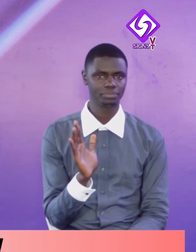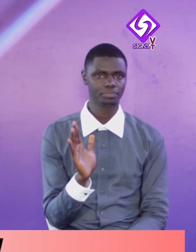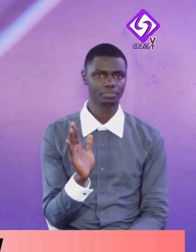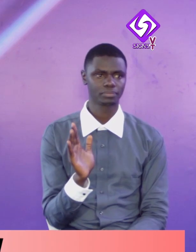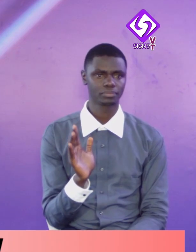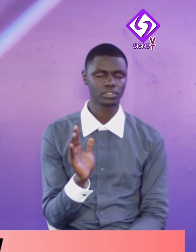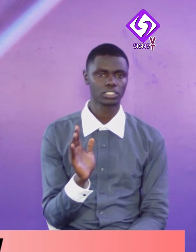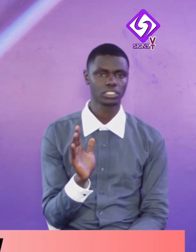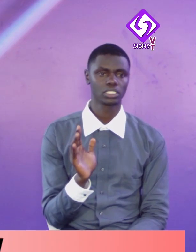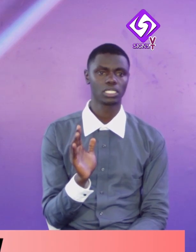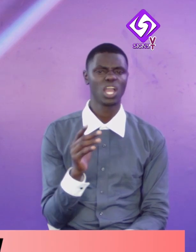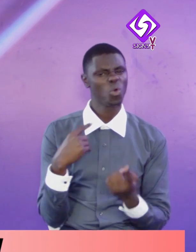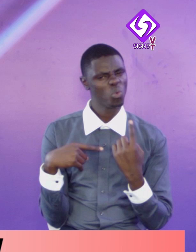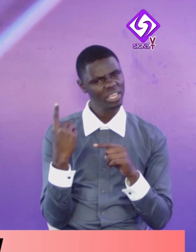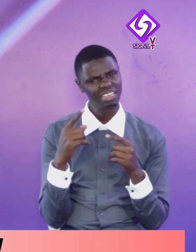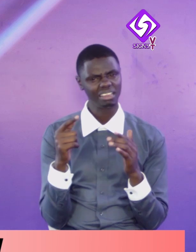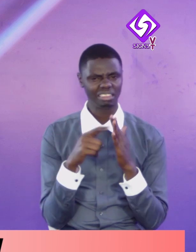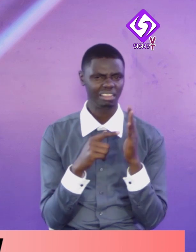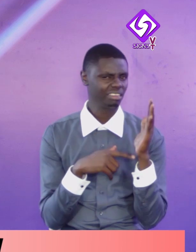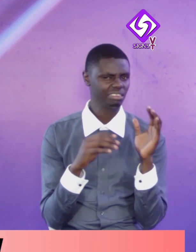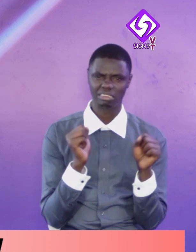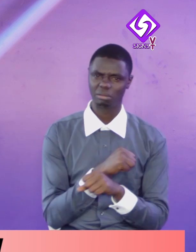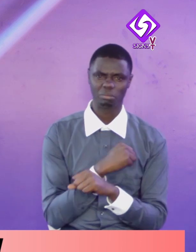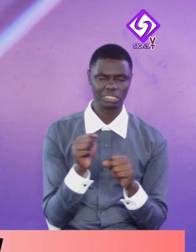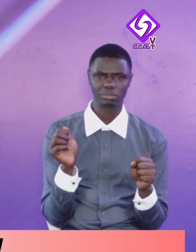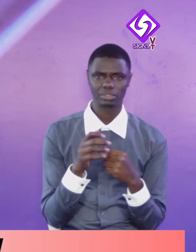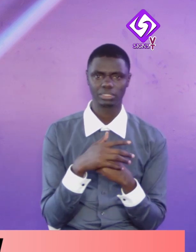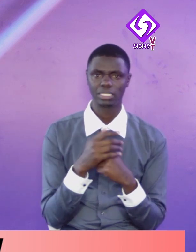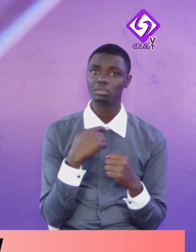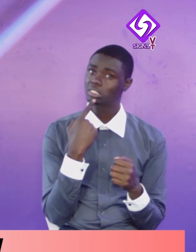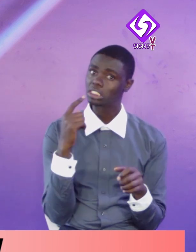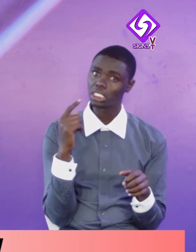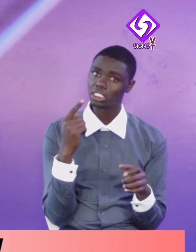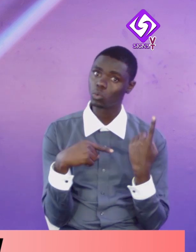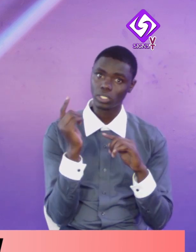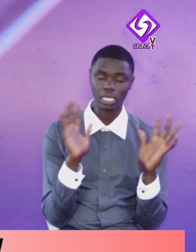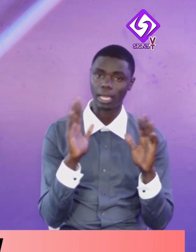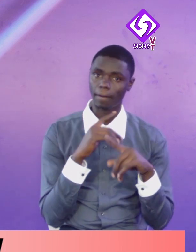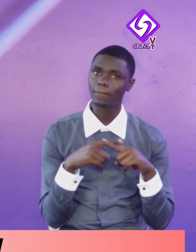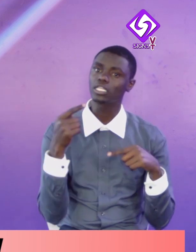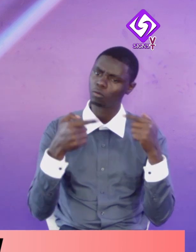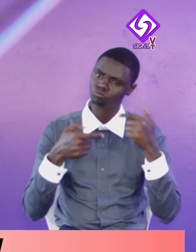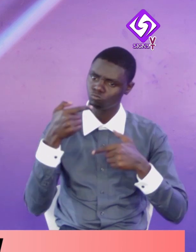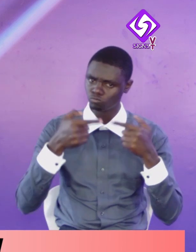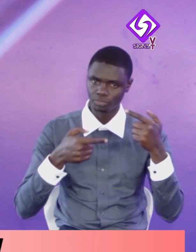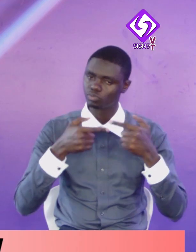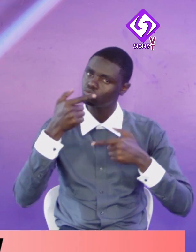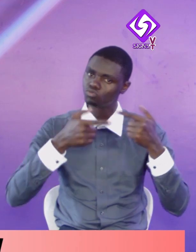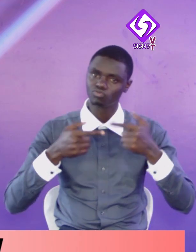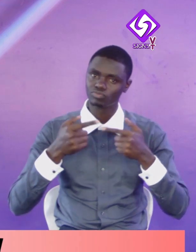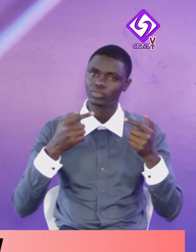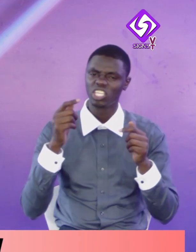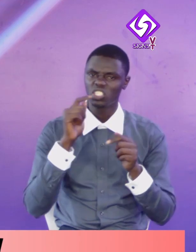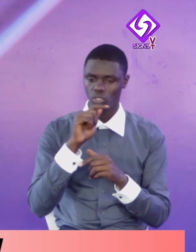statement, delete the word winning the league, because the league... I even didn't say winning. I said contending for the title. But contending, remove